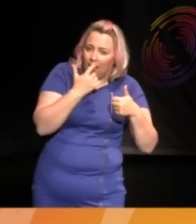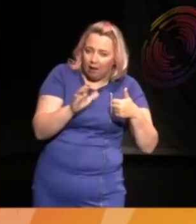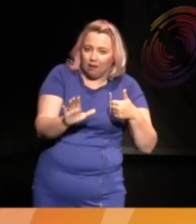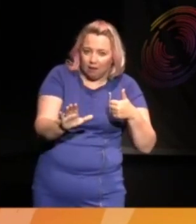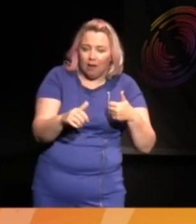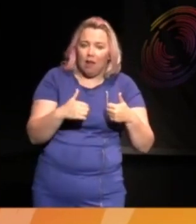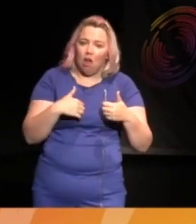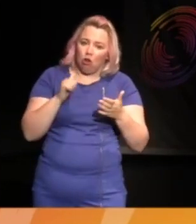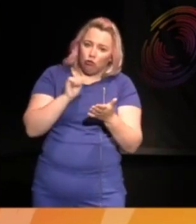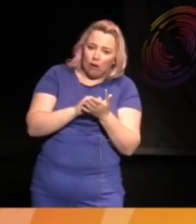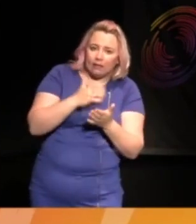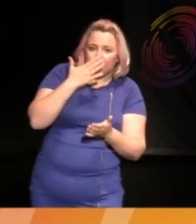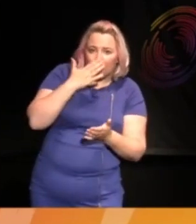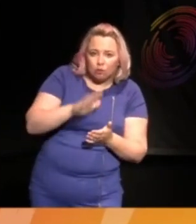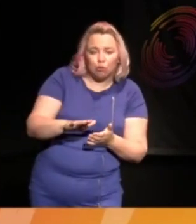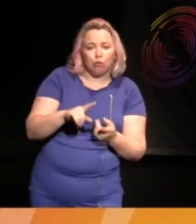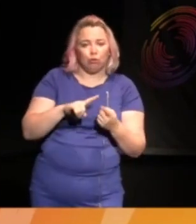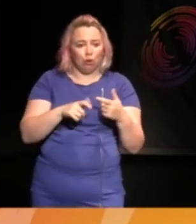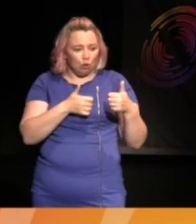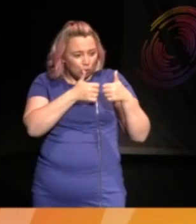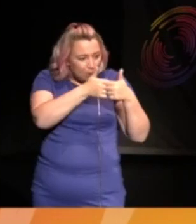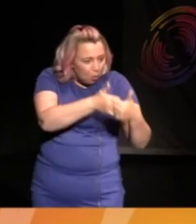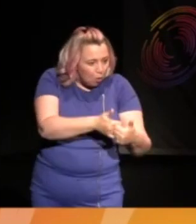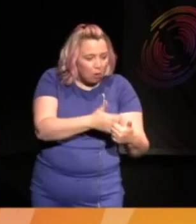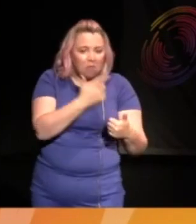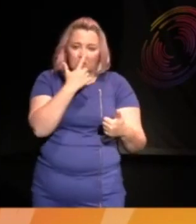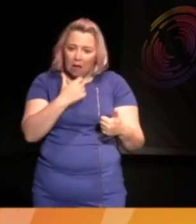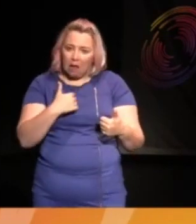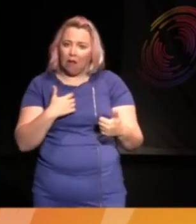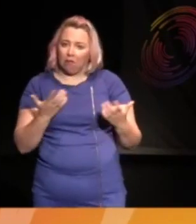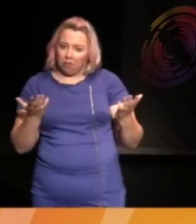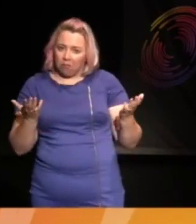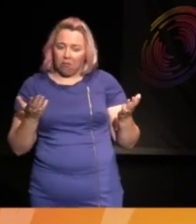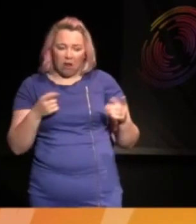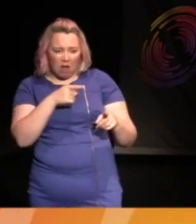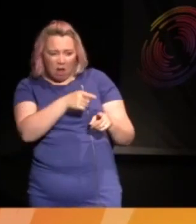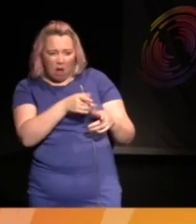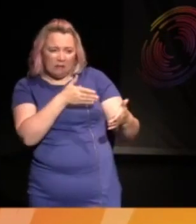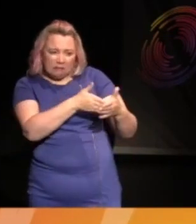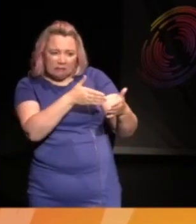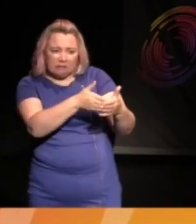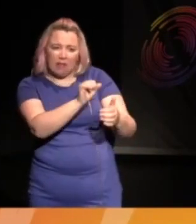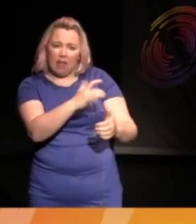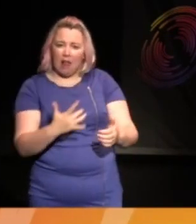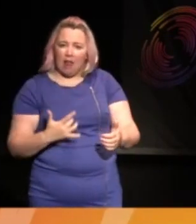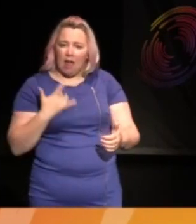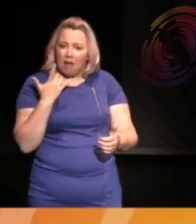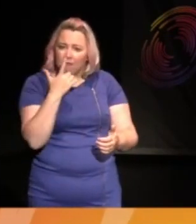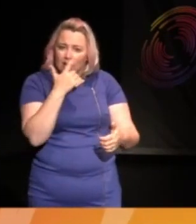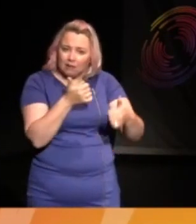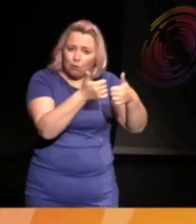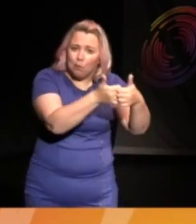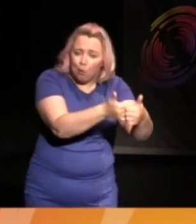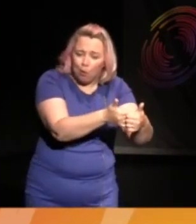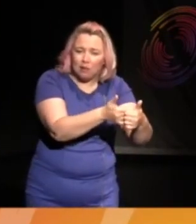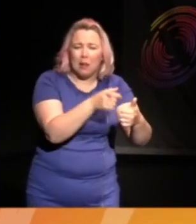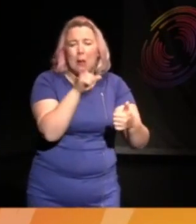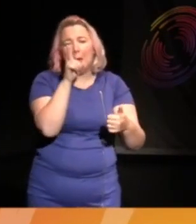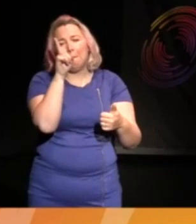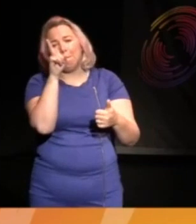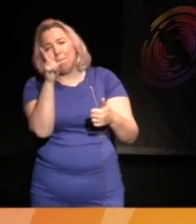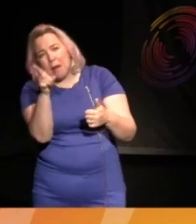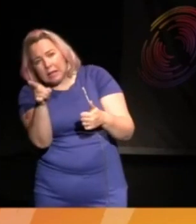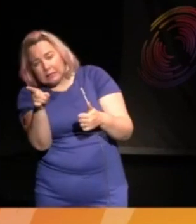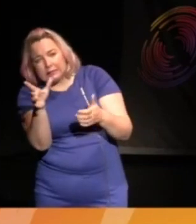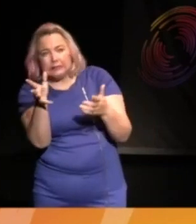the attitude of supporting people who are oppressed or struggling in some way. But at the same time, we all